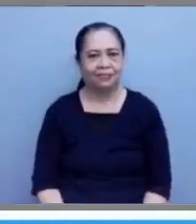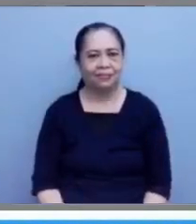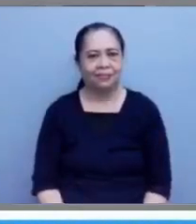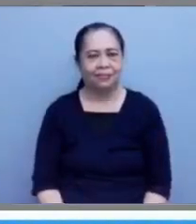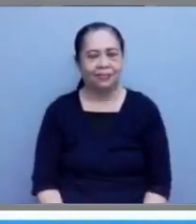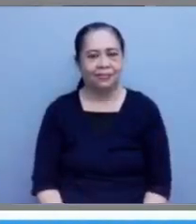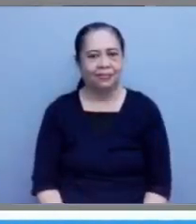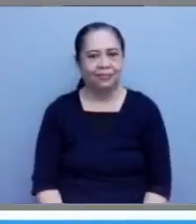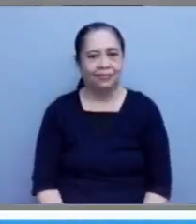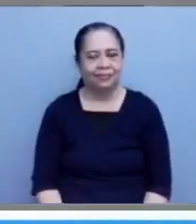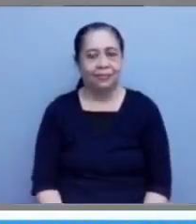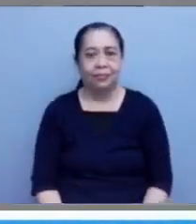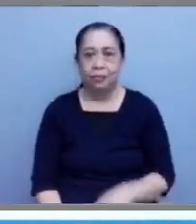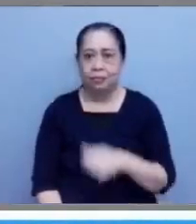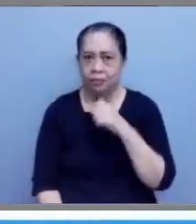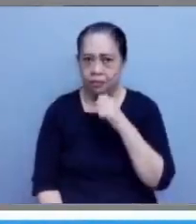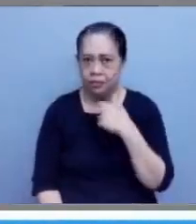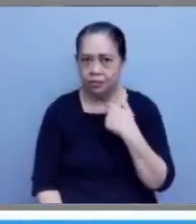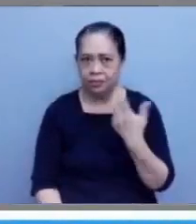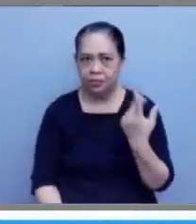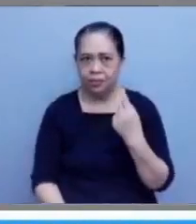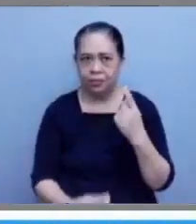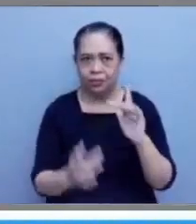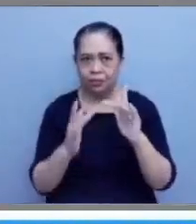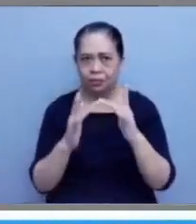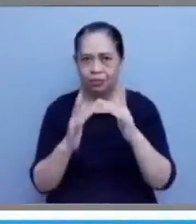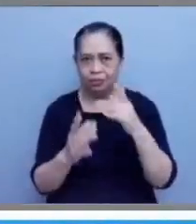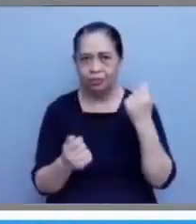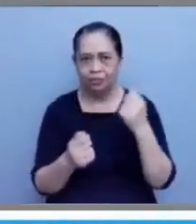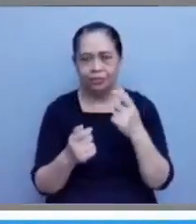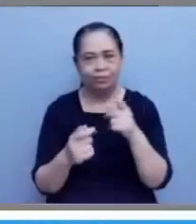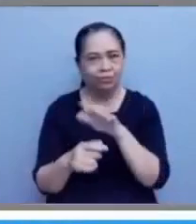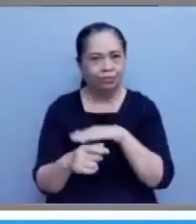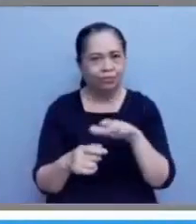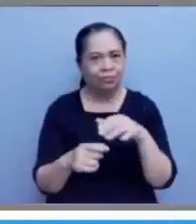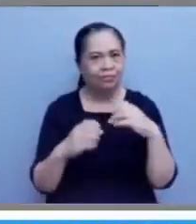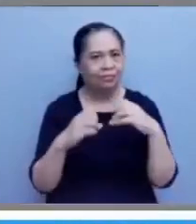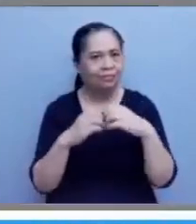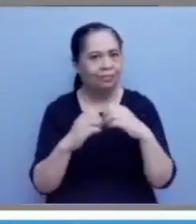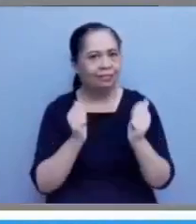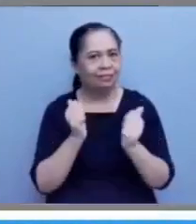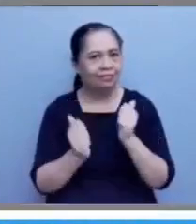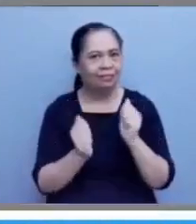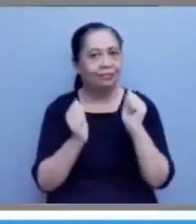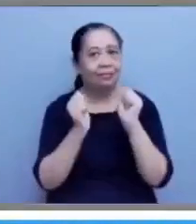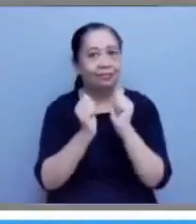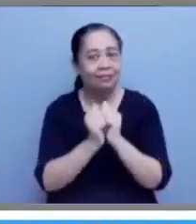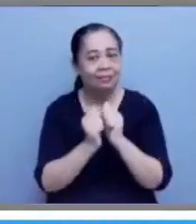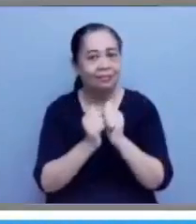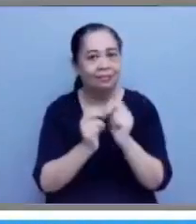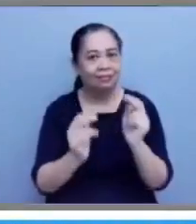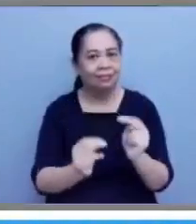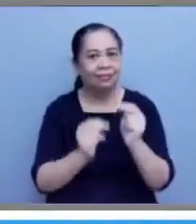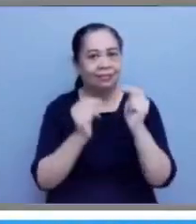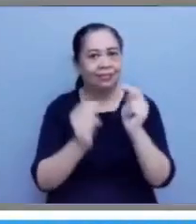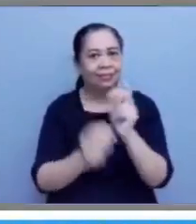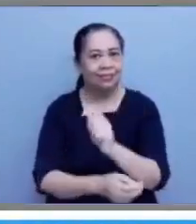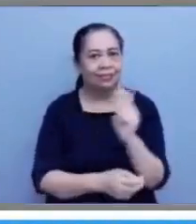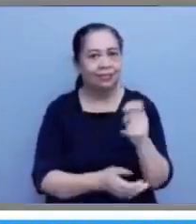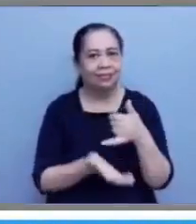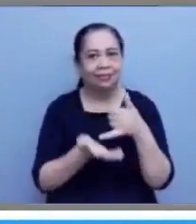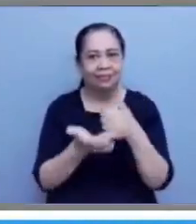Hindi lang humahataw sa online craze ang ilang Kapuso stars, pati na rin sa nominations sa TikTok Awards